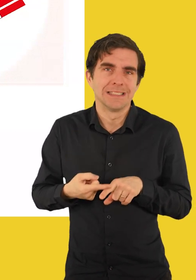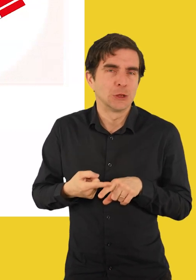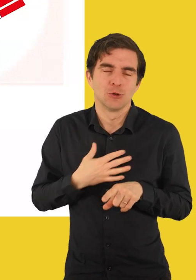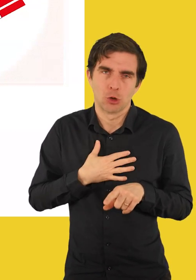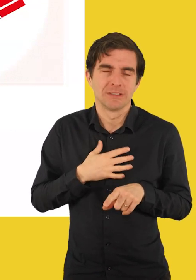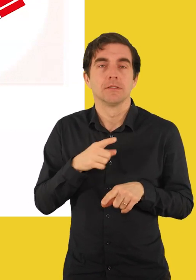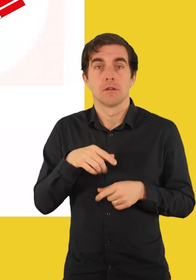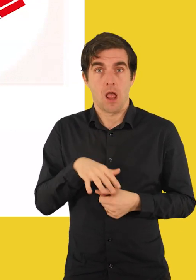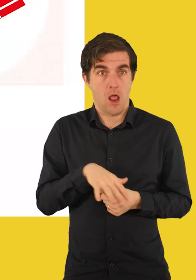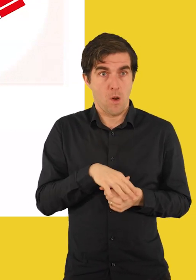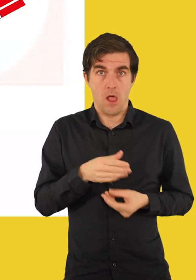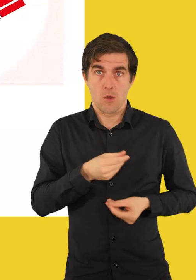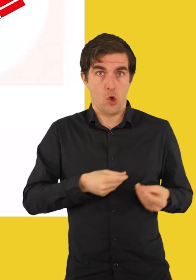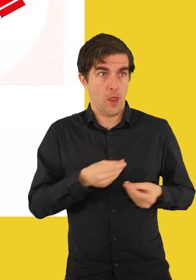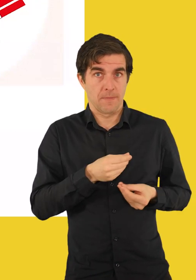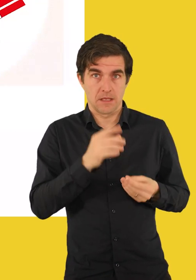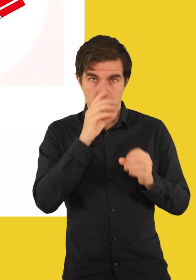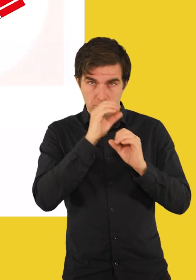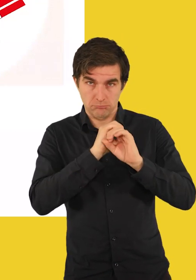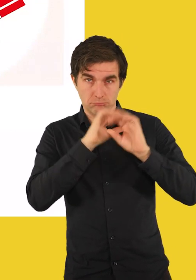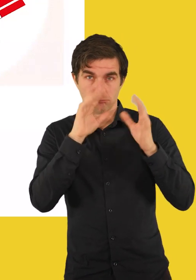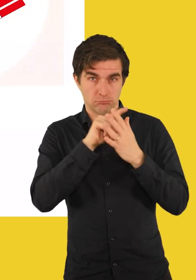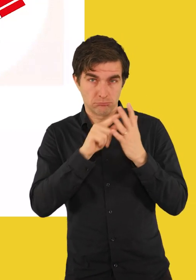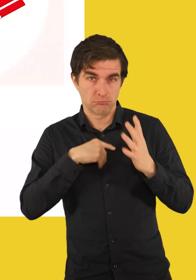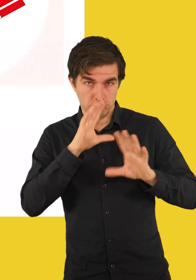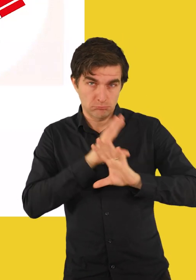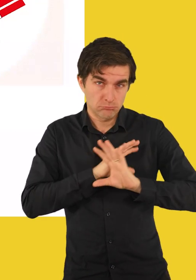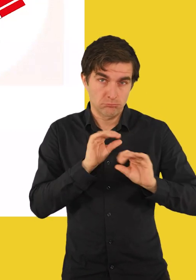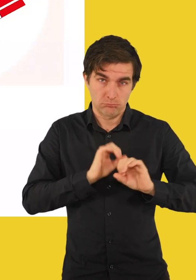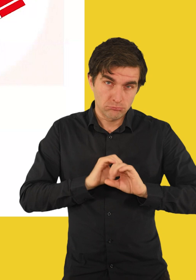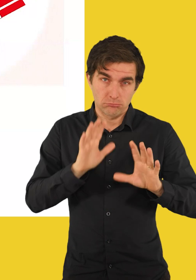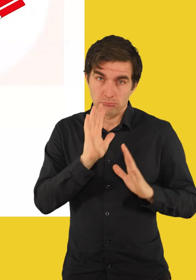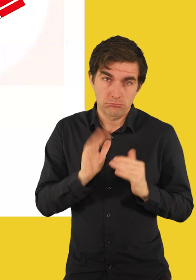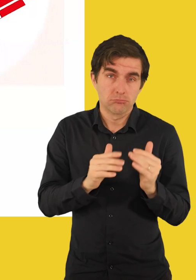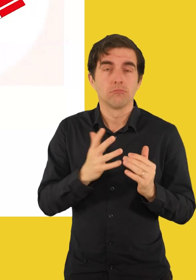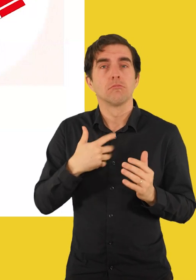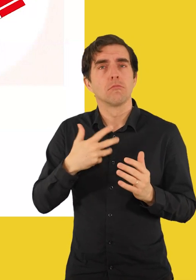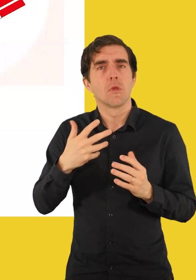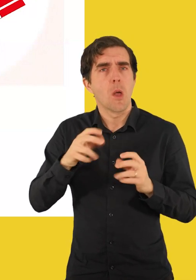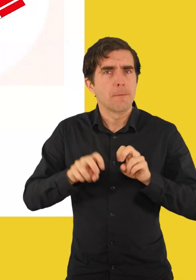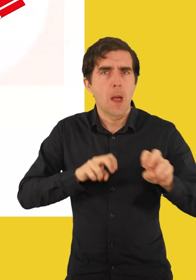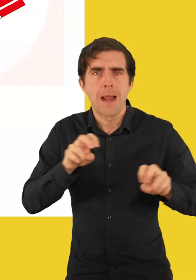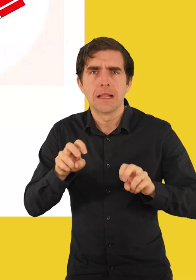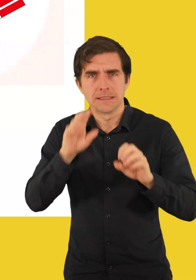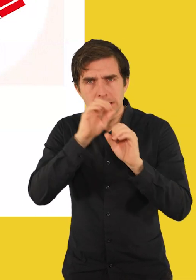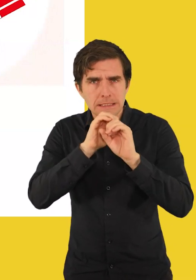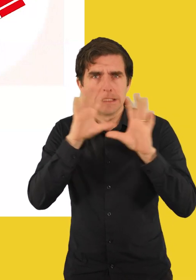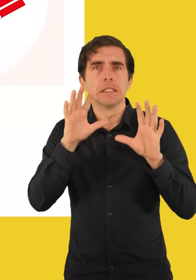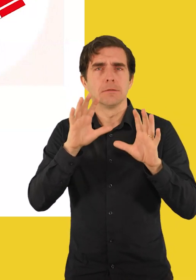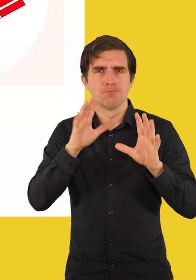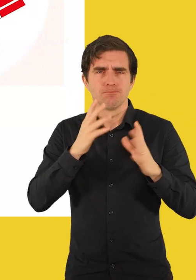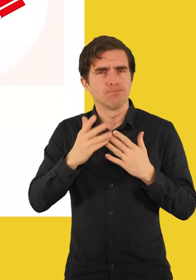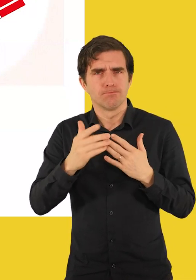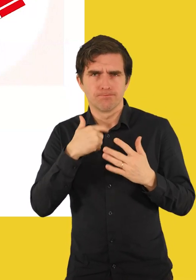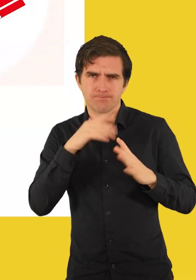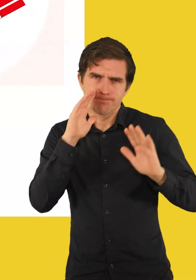English. So our local economy vision mentions it. Our mobility vision is now,